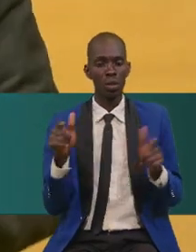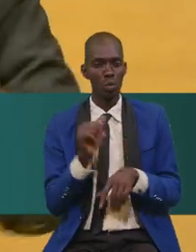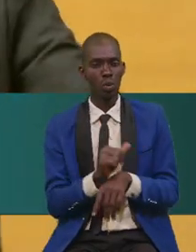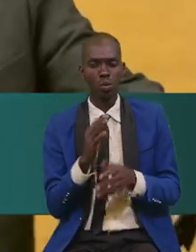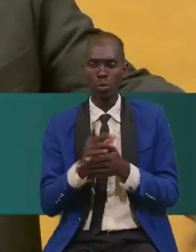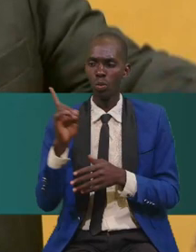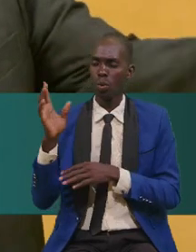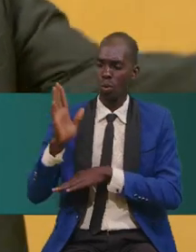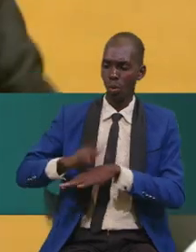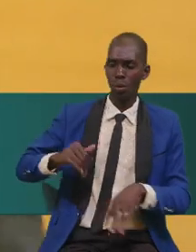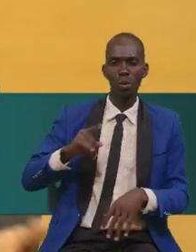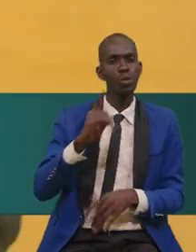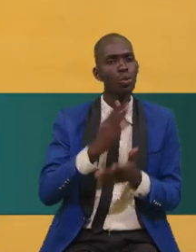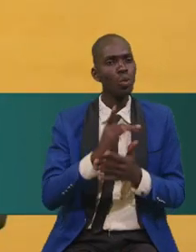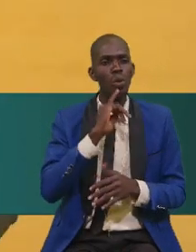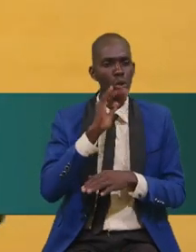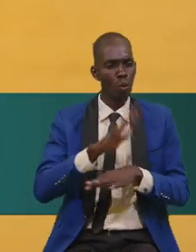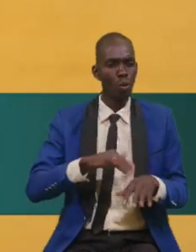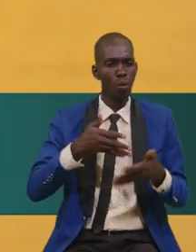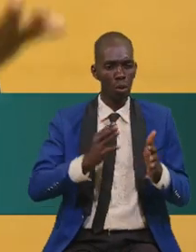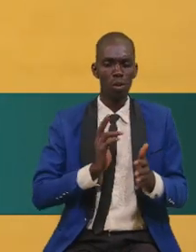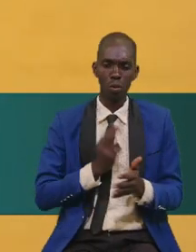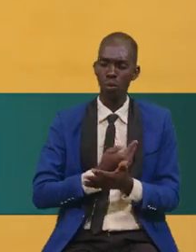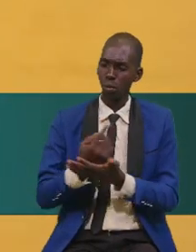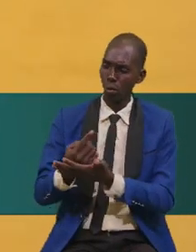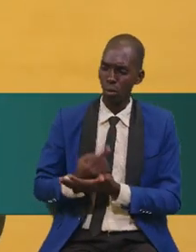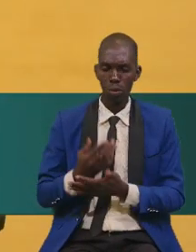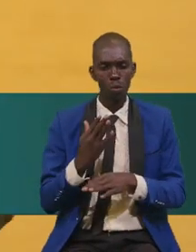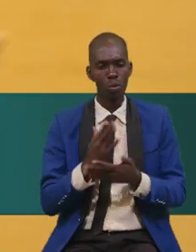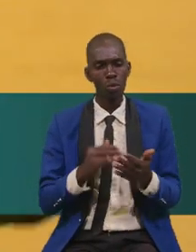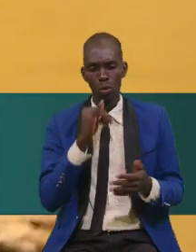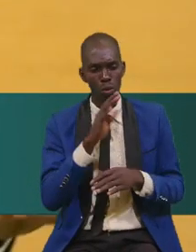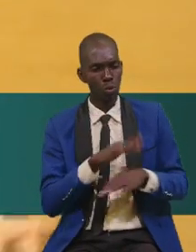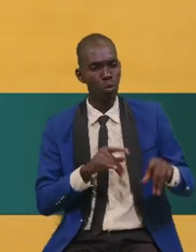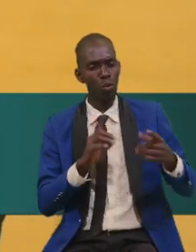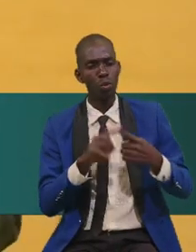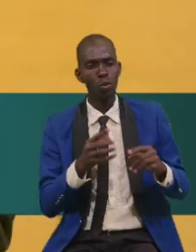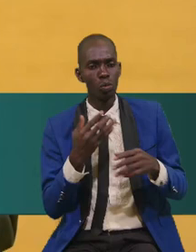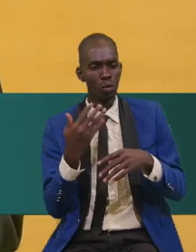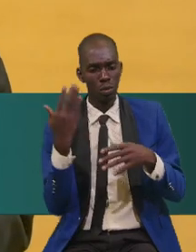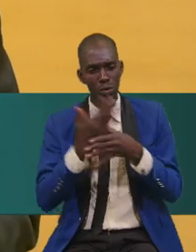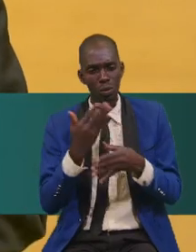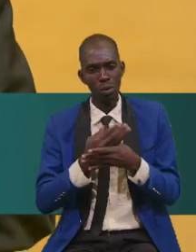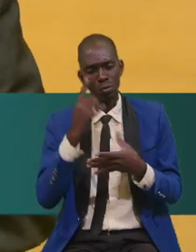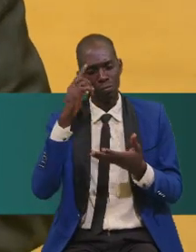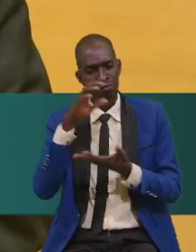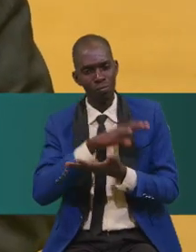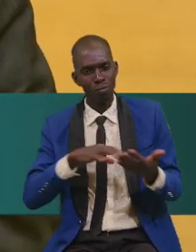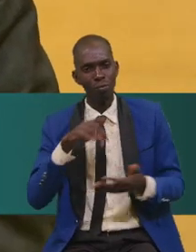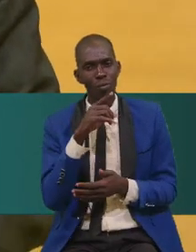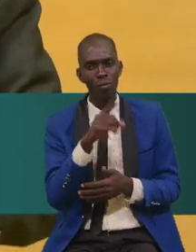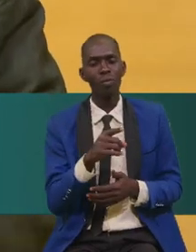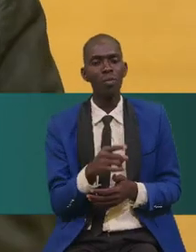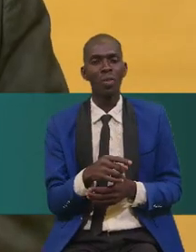come and discuss. Somebody is calling you, they want to get the word from you. Are you rebelling against the king or whatever? He